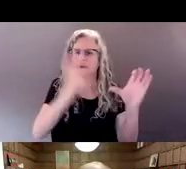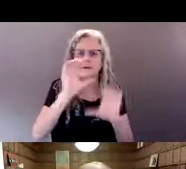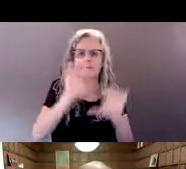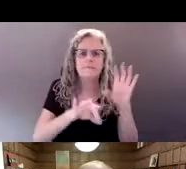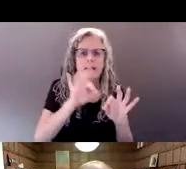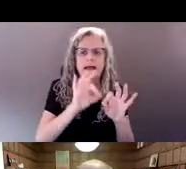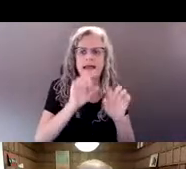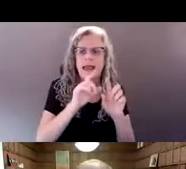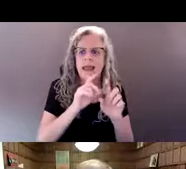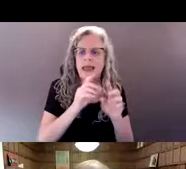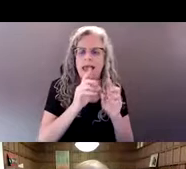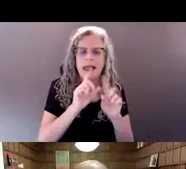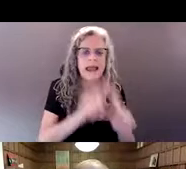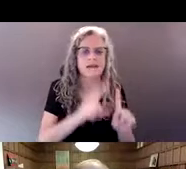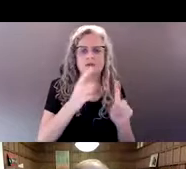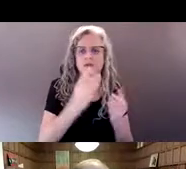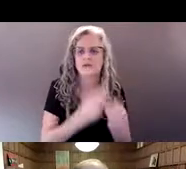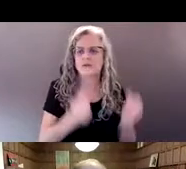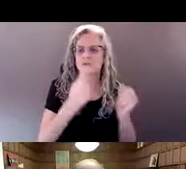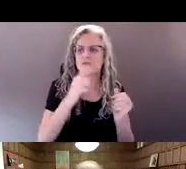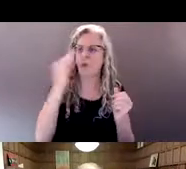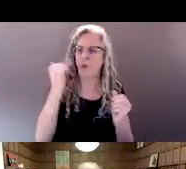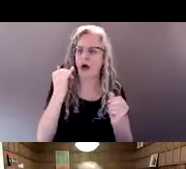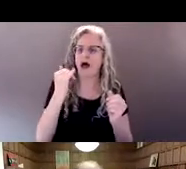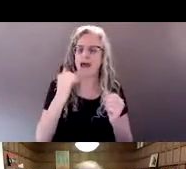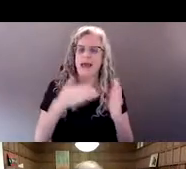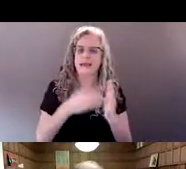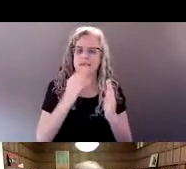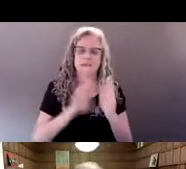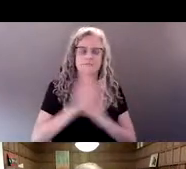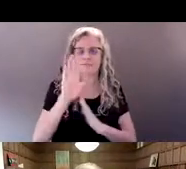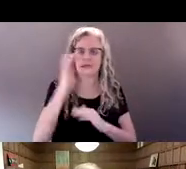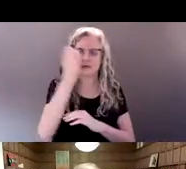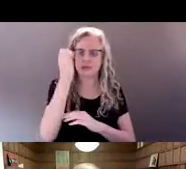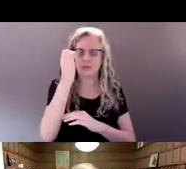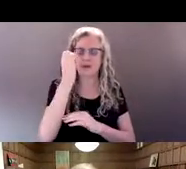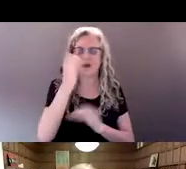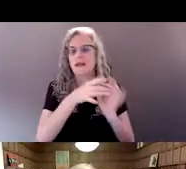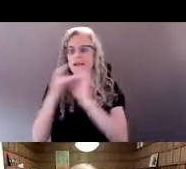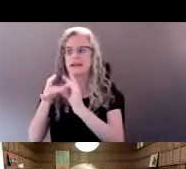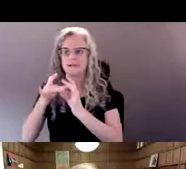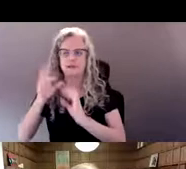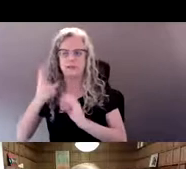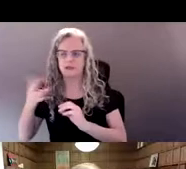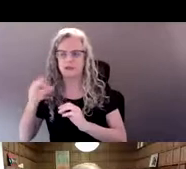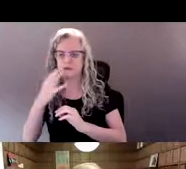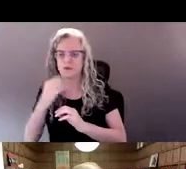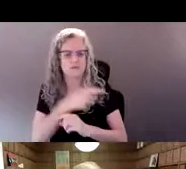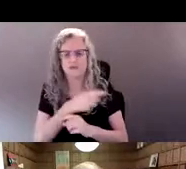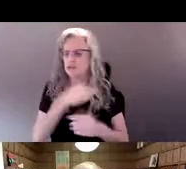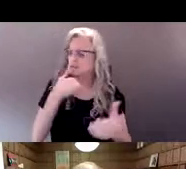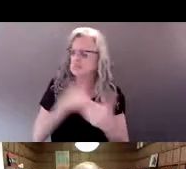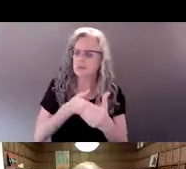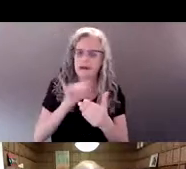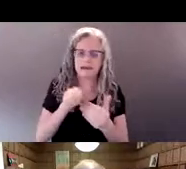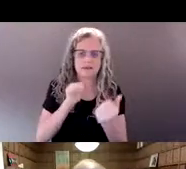why anti-Semitism became so powerful in Europe in the history of ideas about Judaism. She scorned that approach. She called